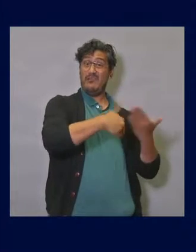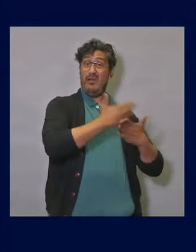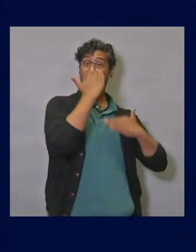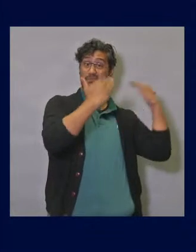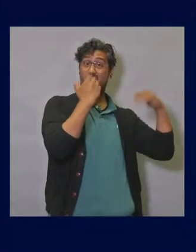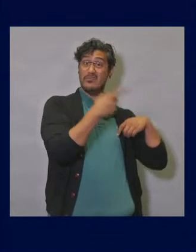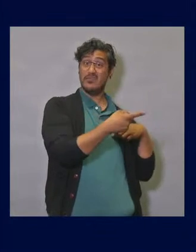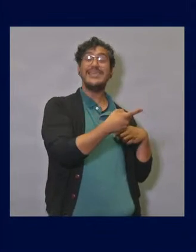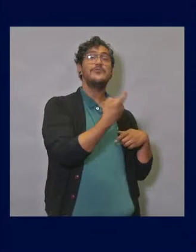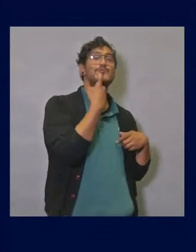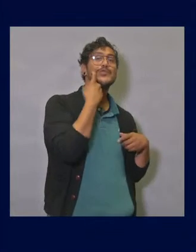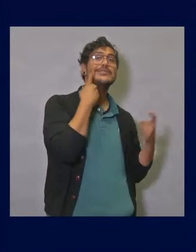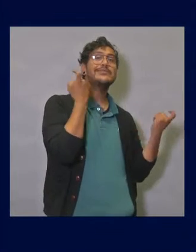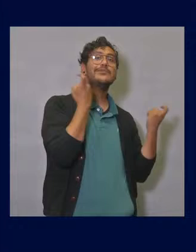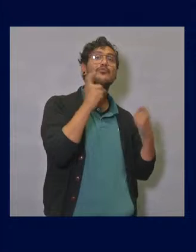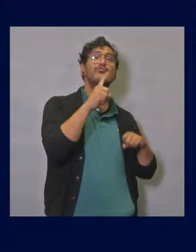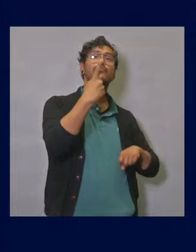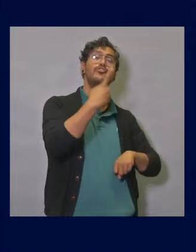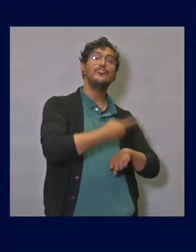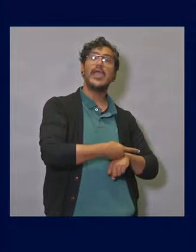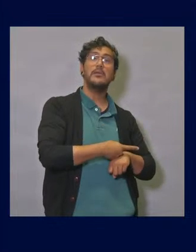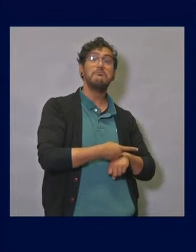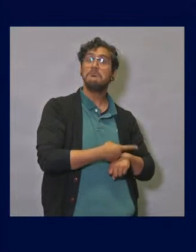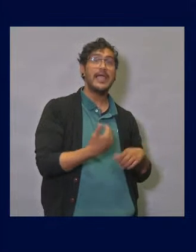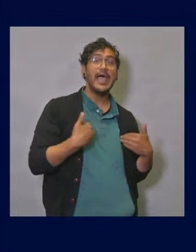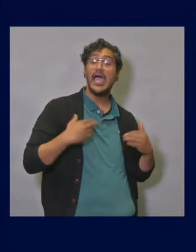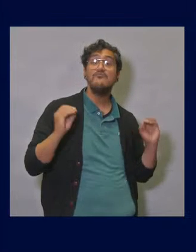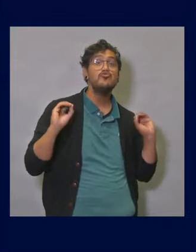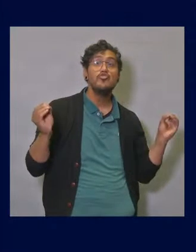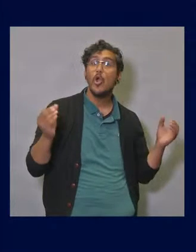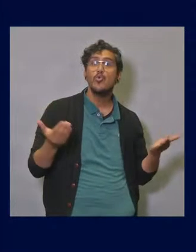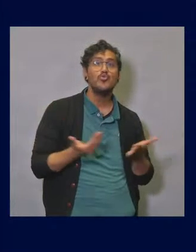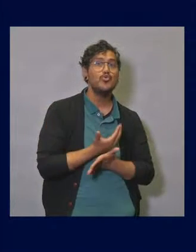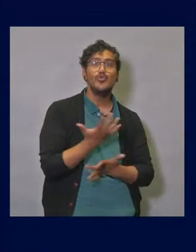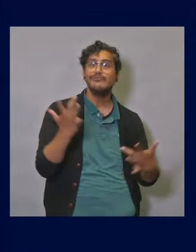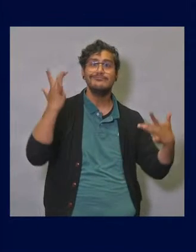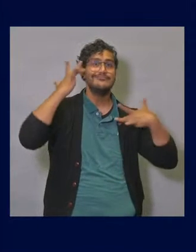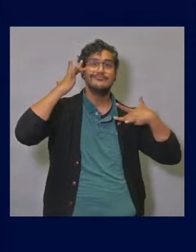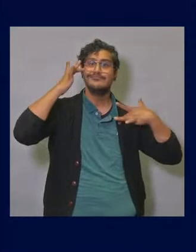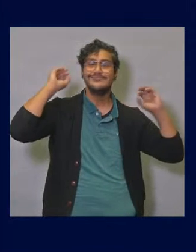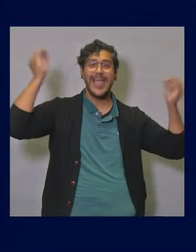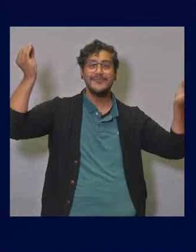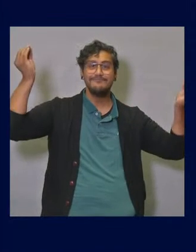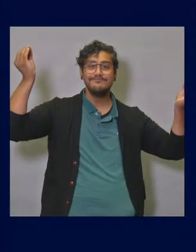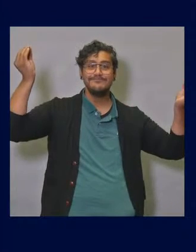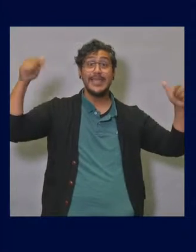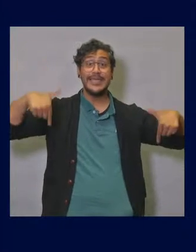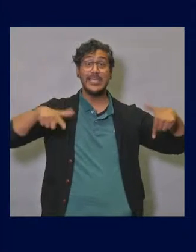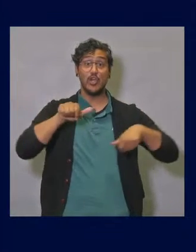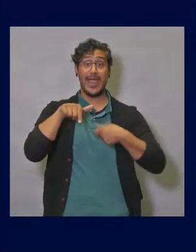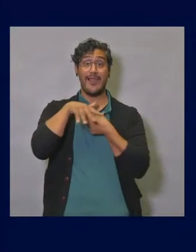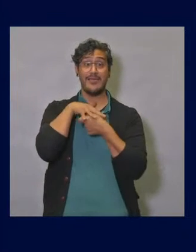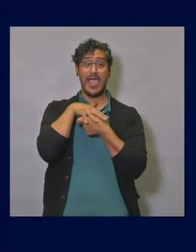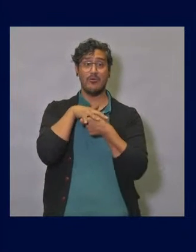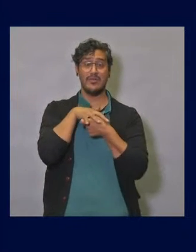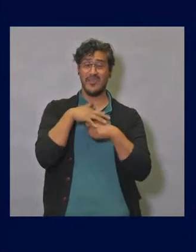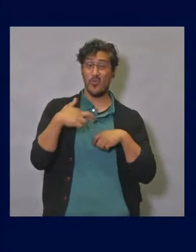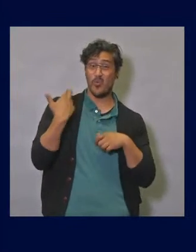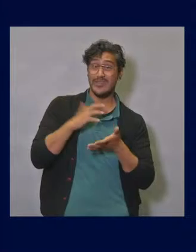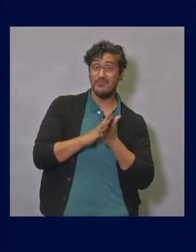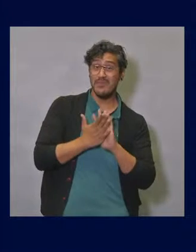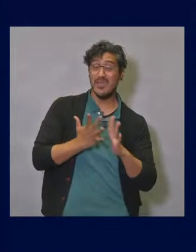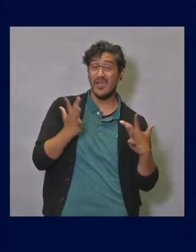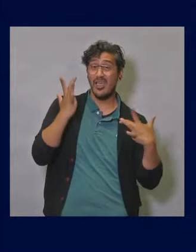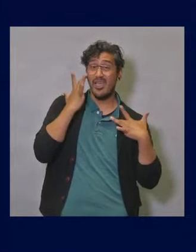recently celebrated their first day with no newly reported COVID deaths. Here in LA County, the risks of becoming